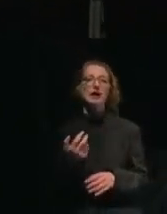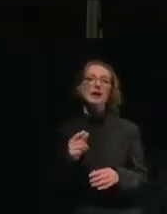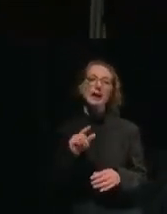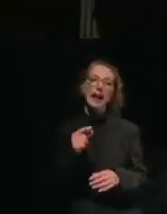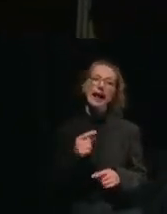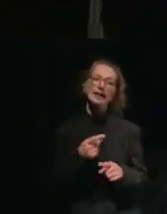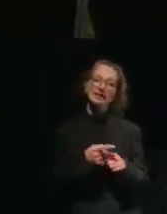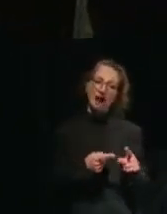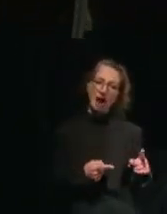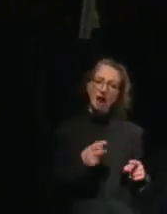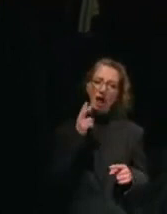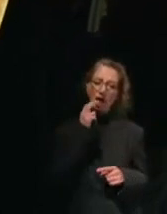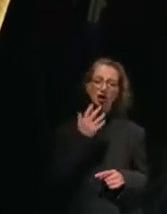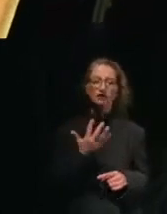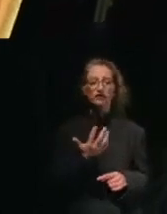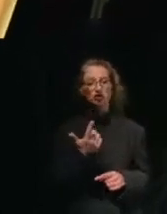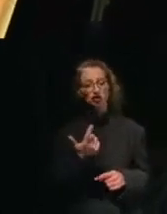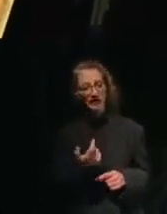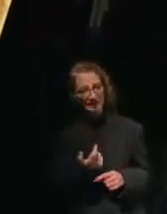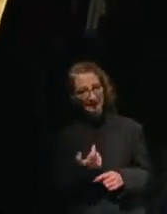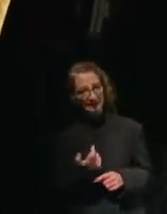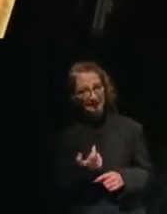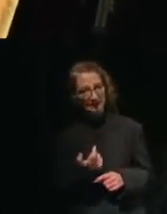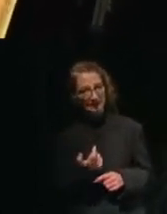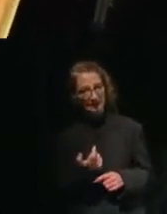from 24 to 29,